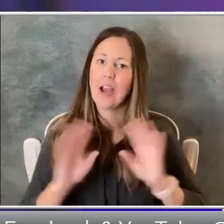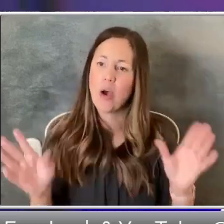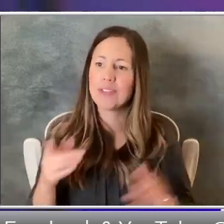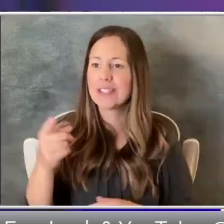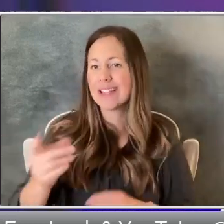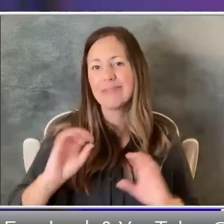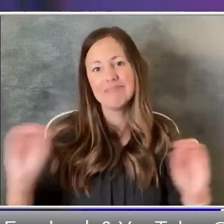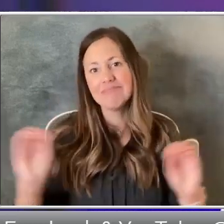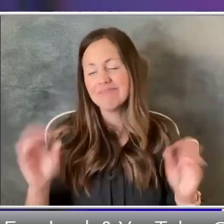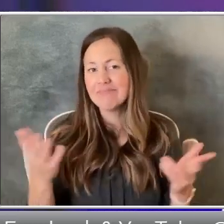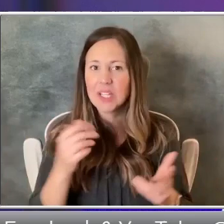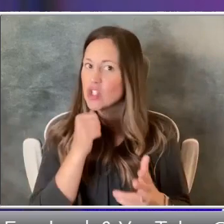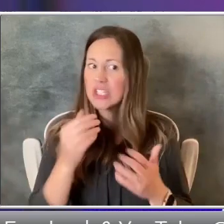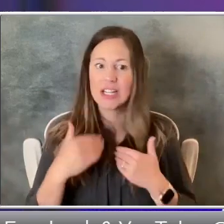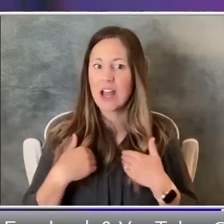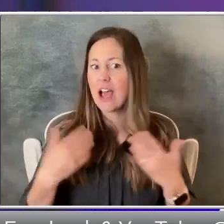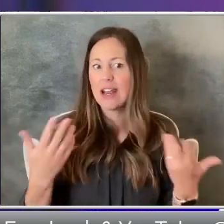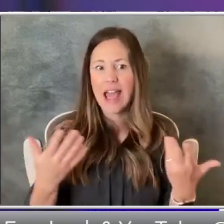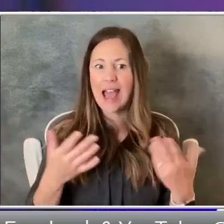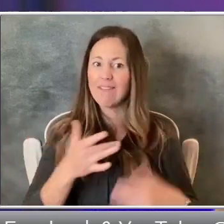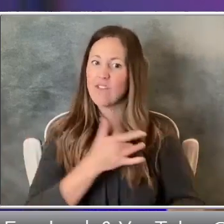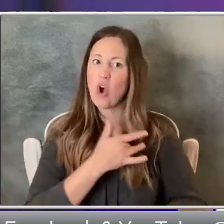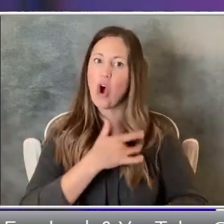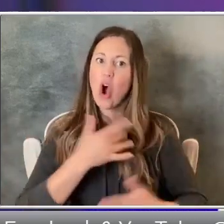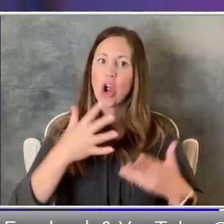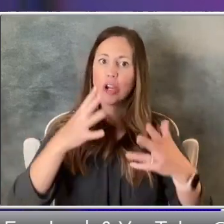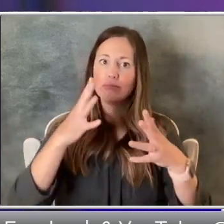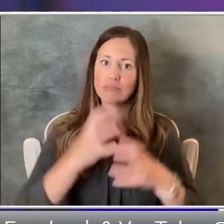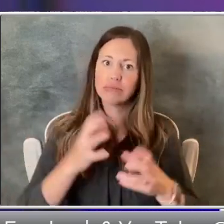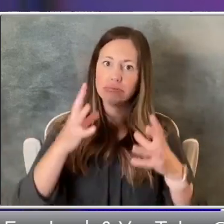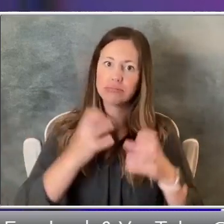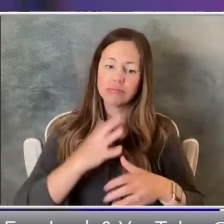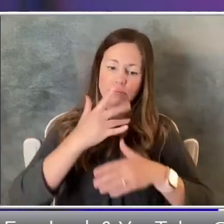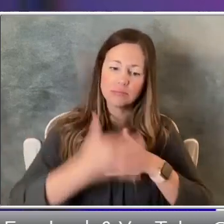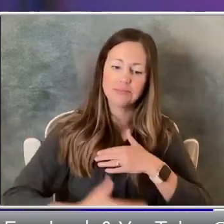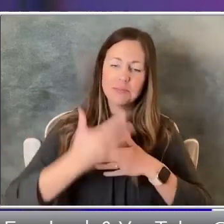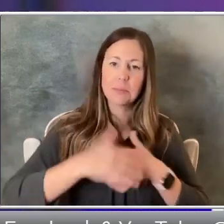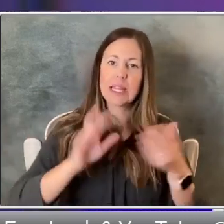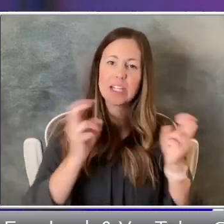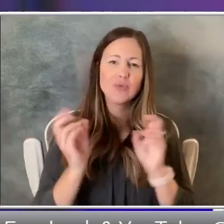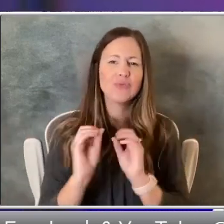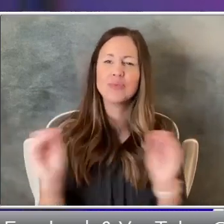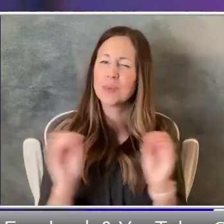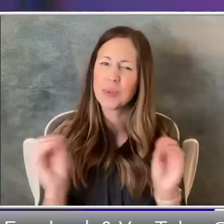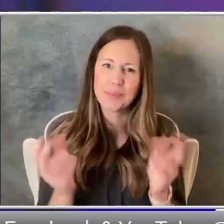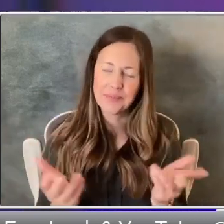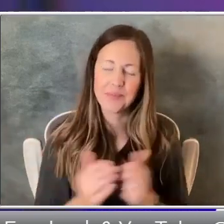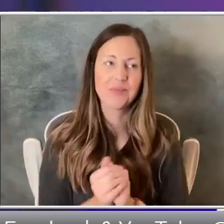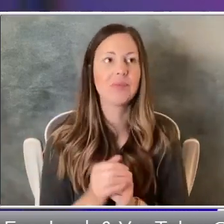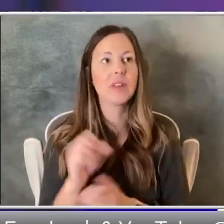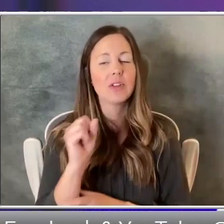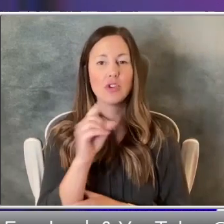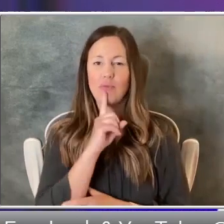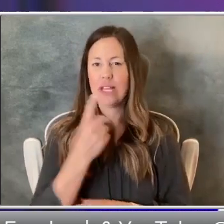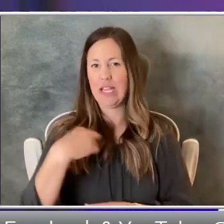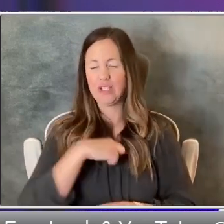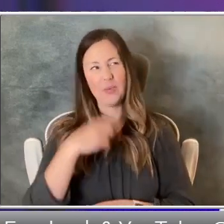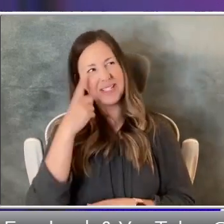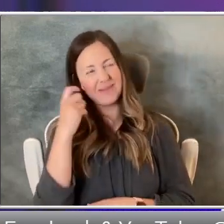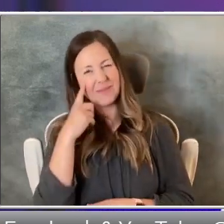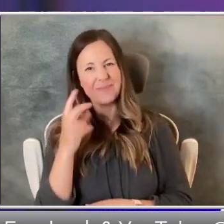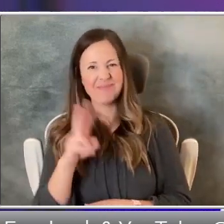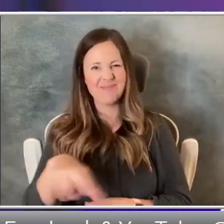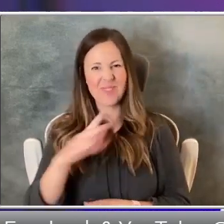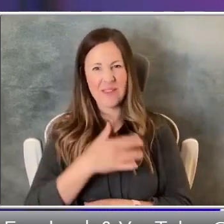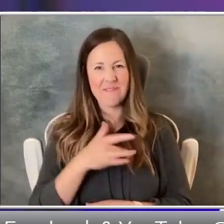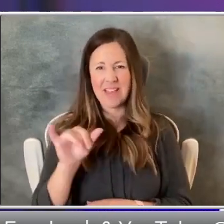have a plumbing issue, no problems with the blood flow supply to her heart. So we were suspicious that maybe she'd had some